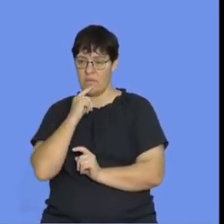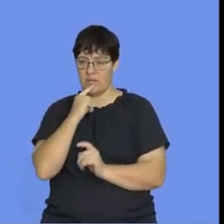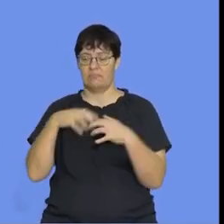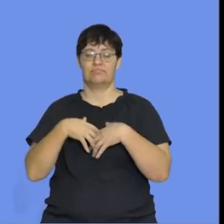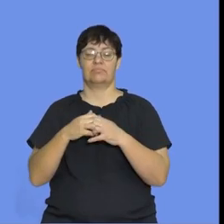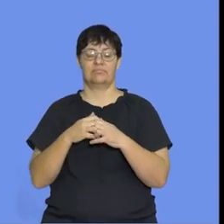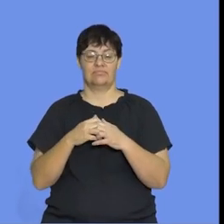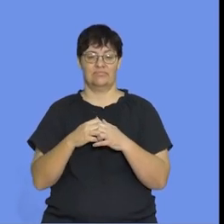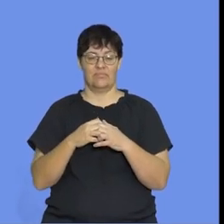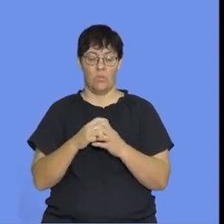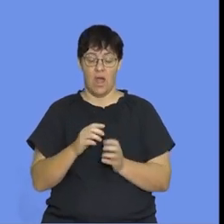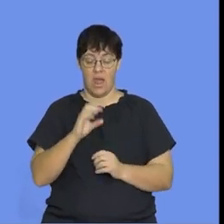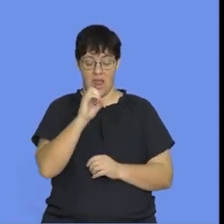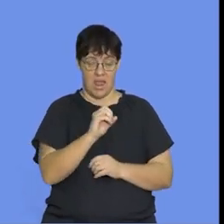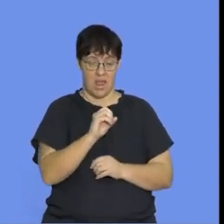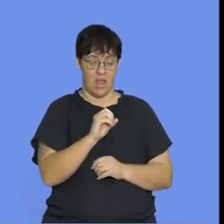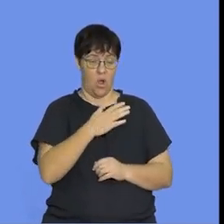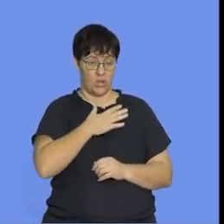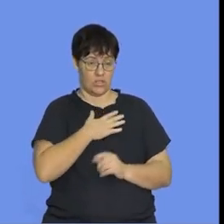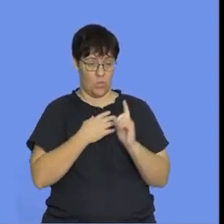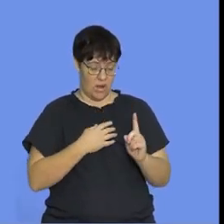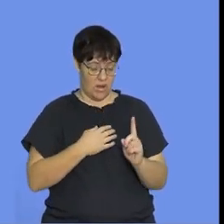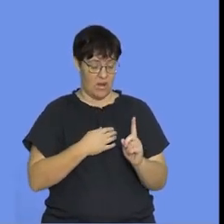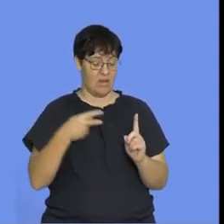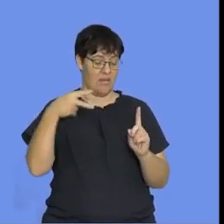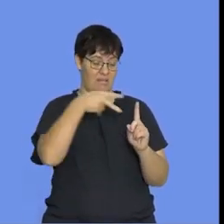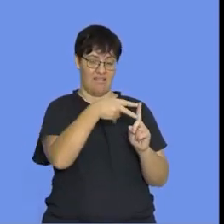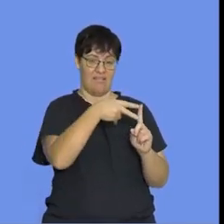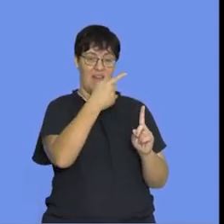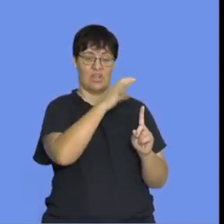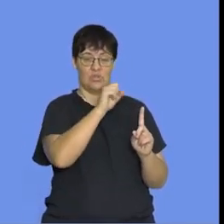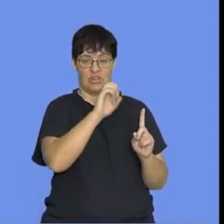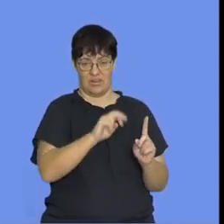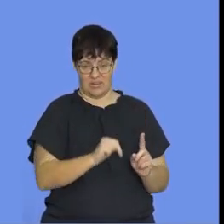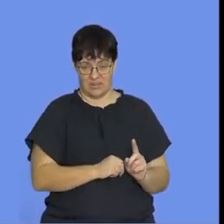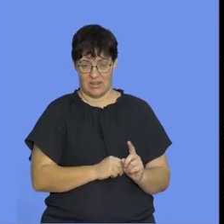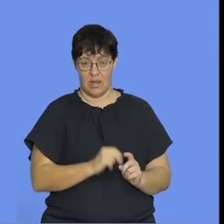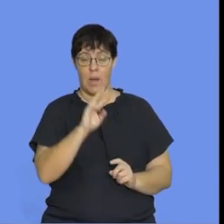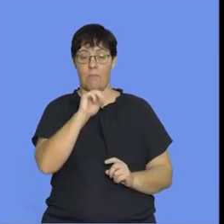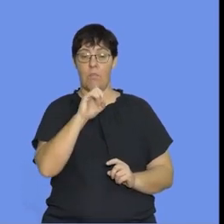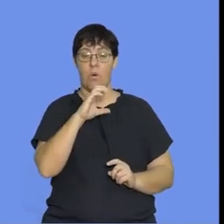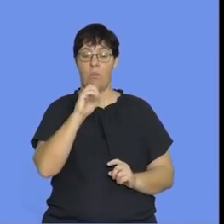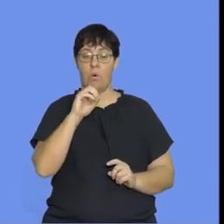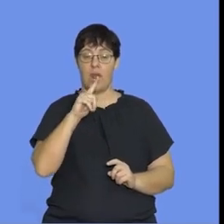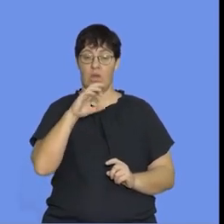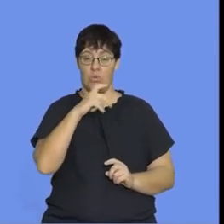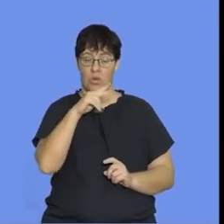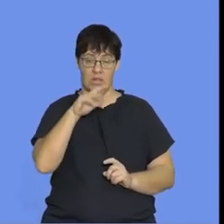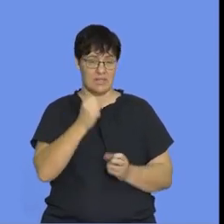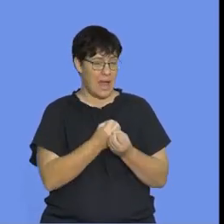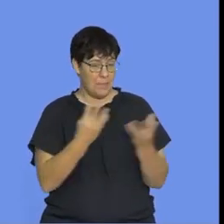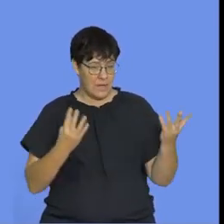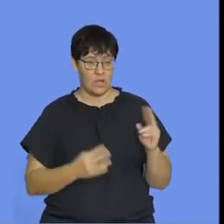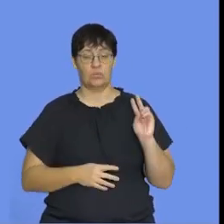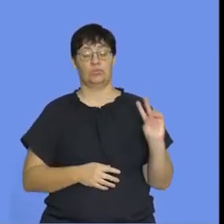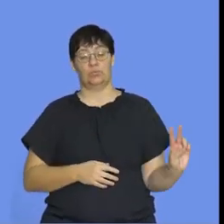water. How many molecules do we have here? The molecules, there are actually 2. Okay, molecules.